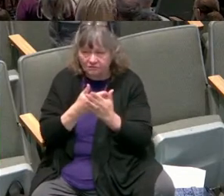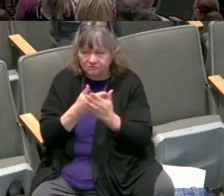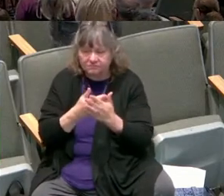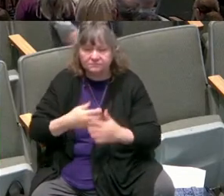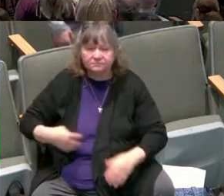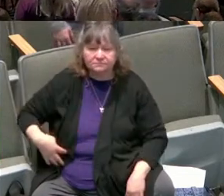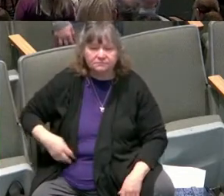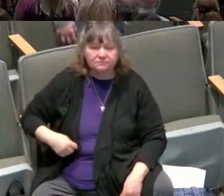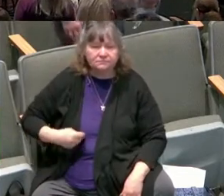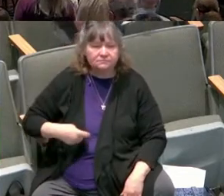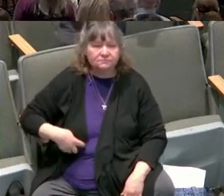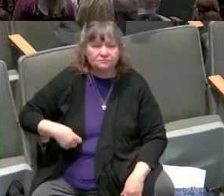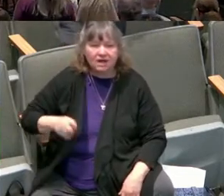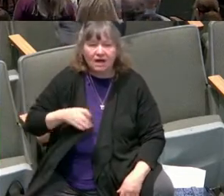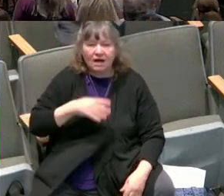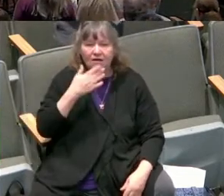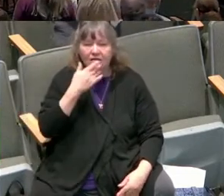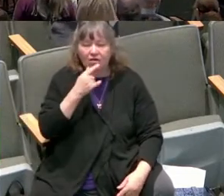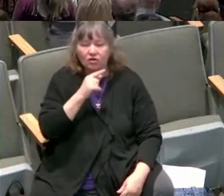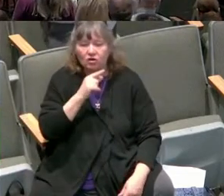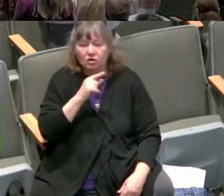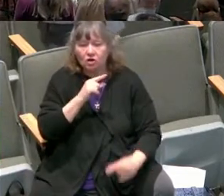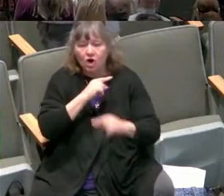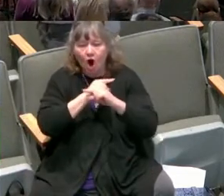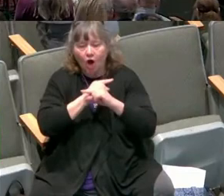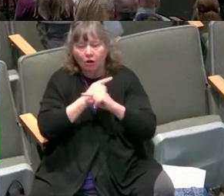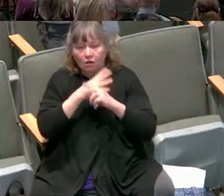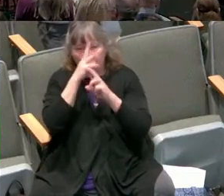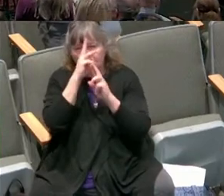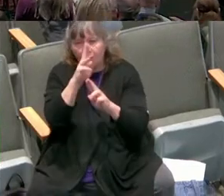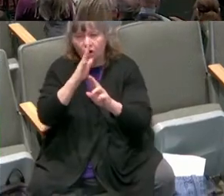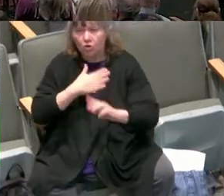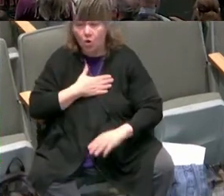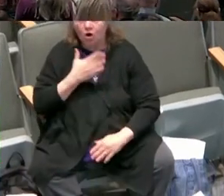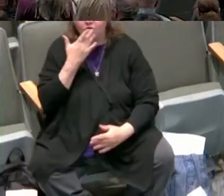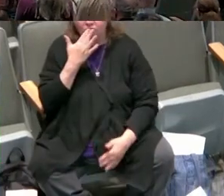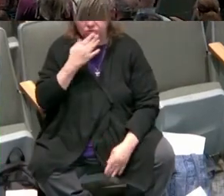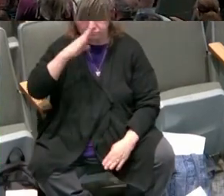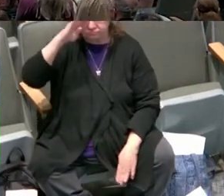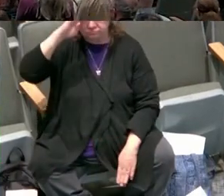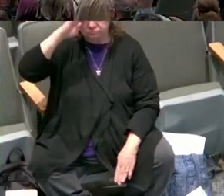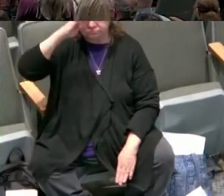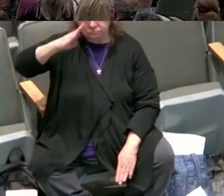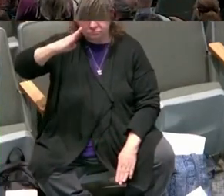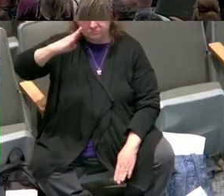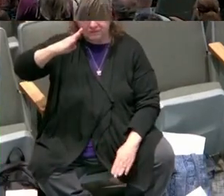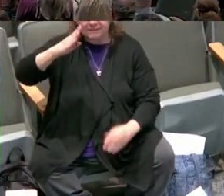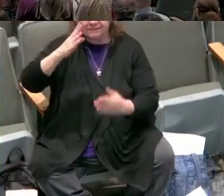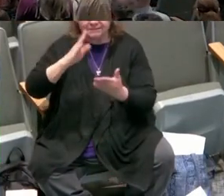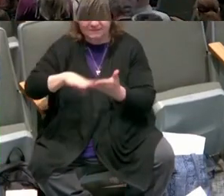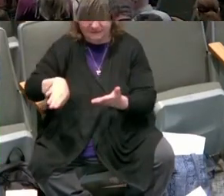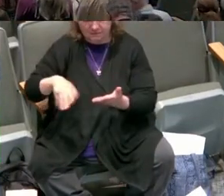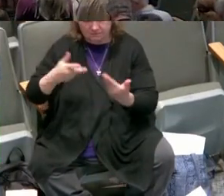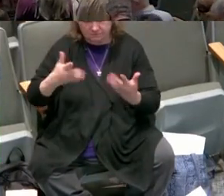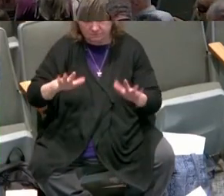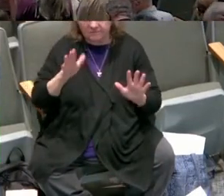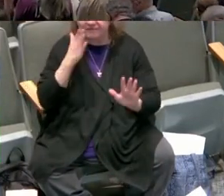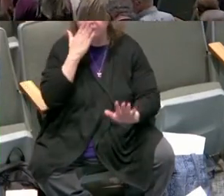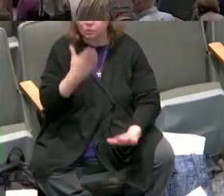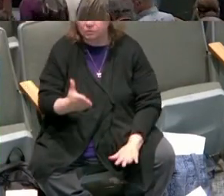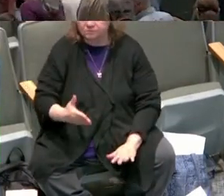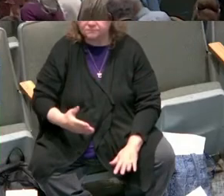two Color Guard honor your callers Color Guard dismissed thank you